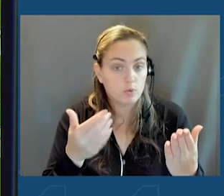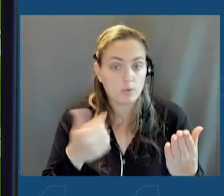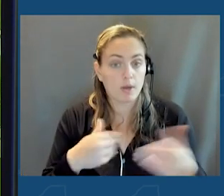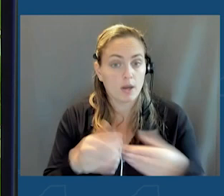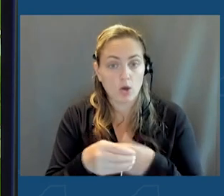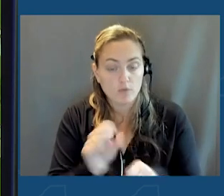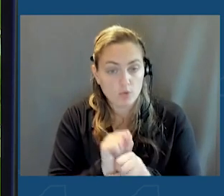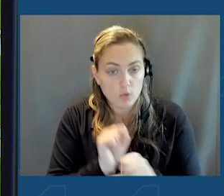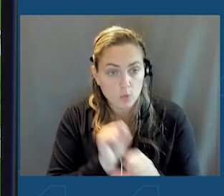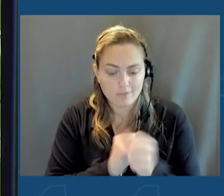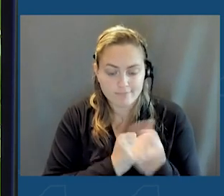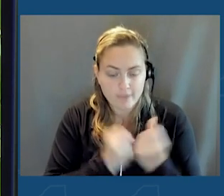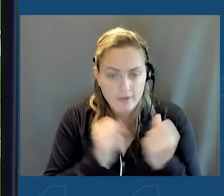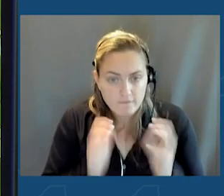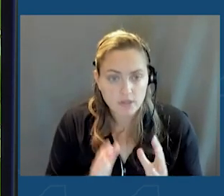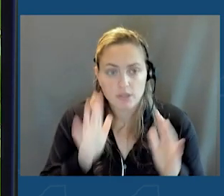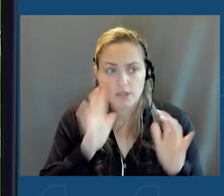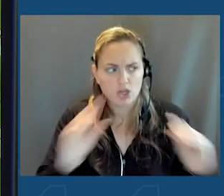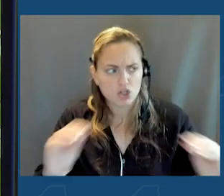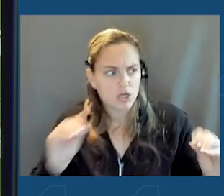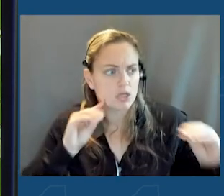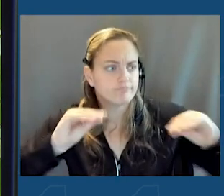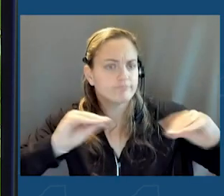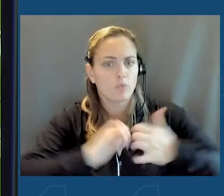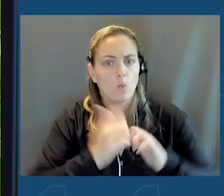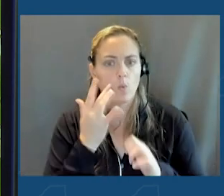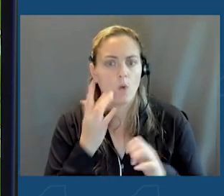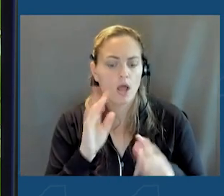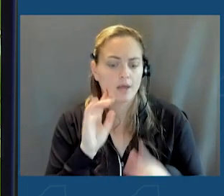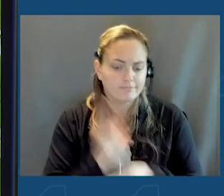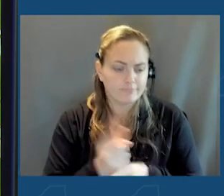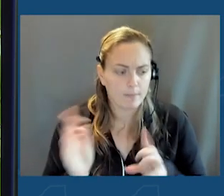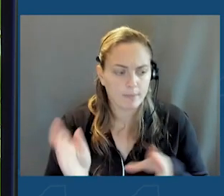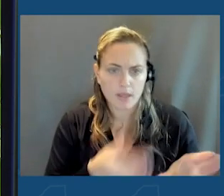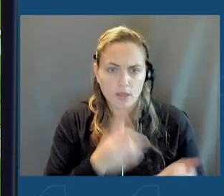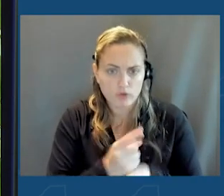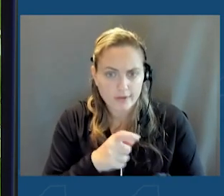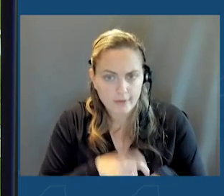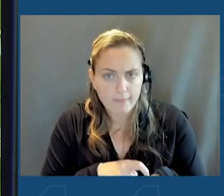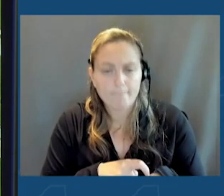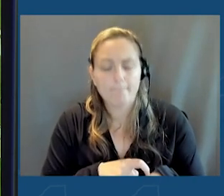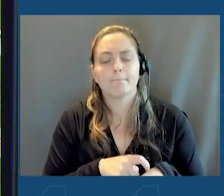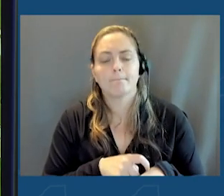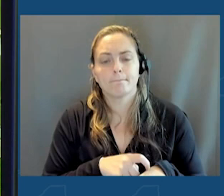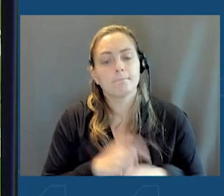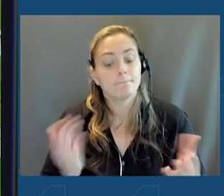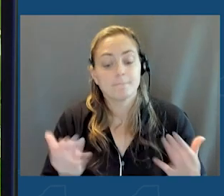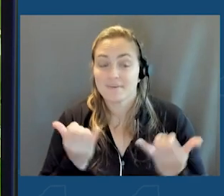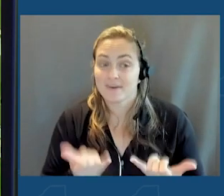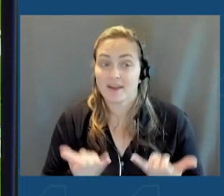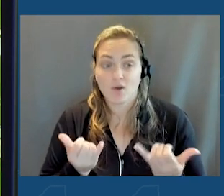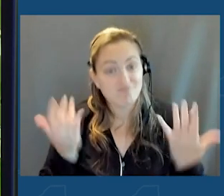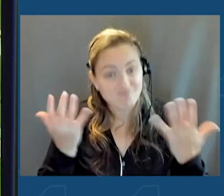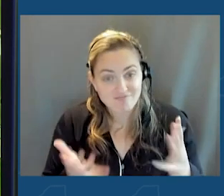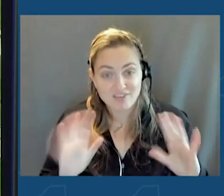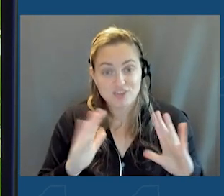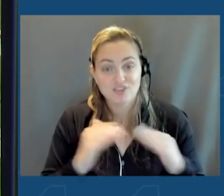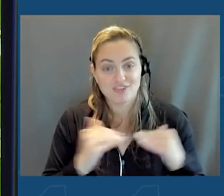with the advocates and educating them on why this was the right plan at the right time. And here we are completing phase